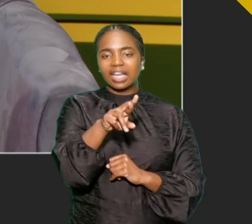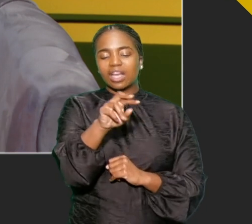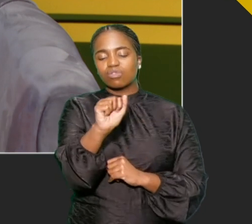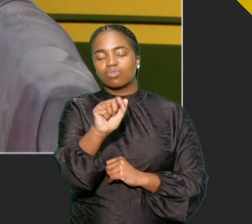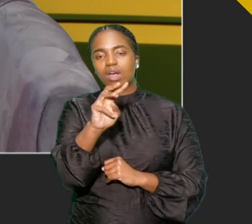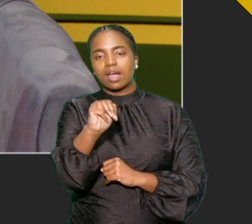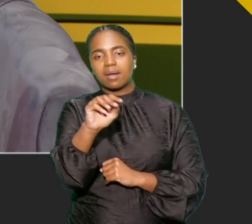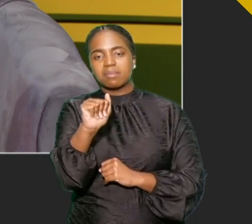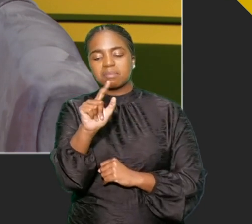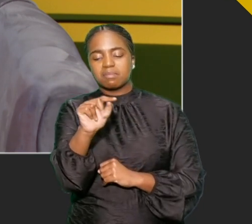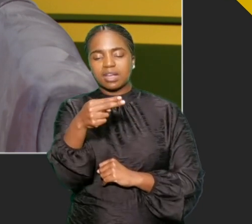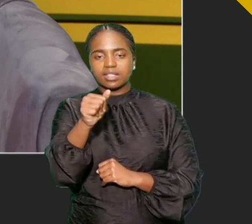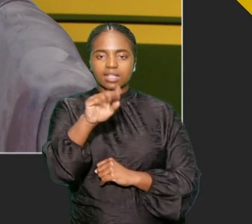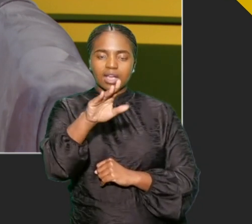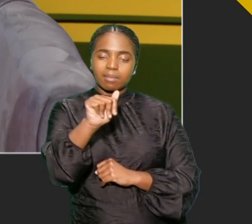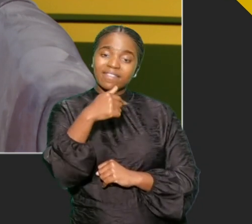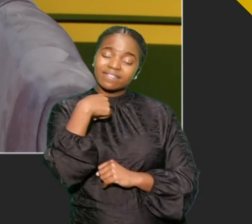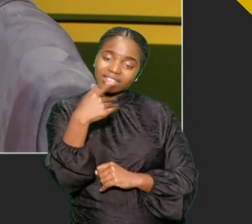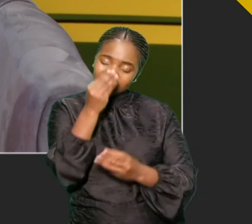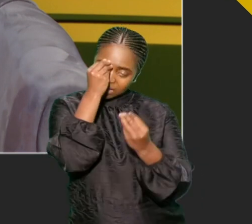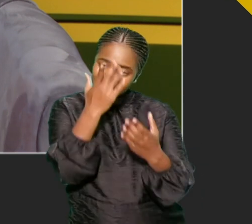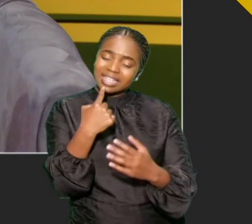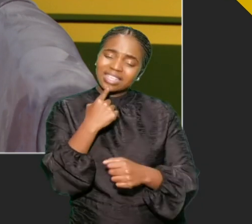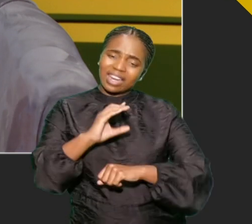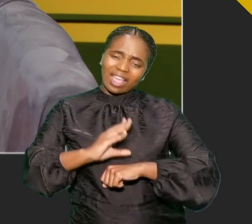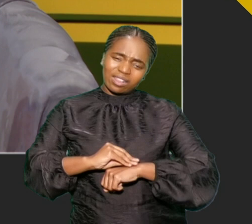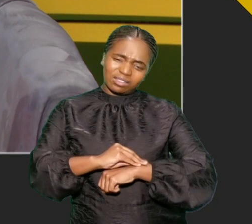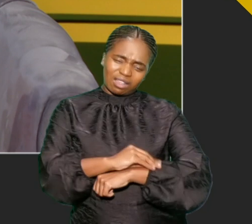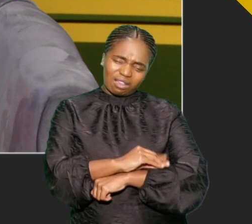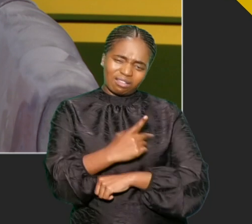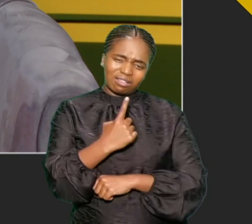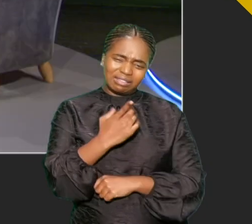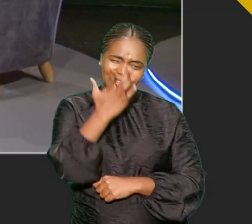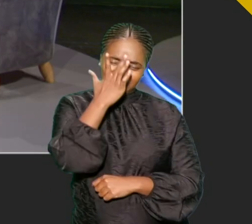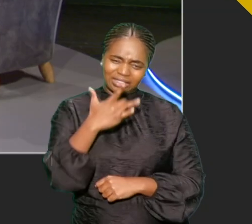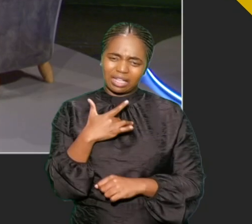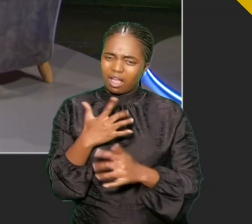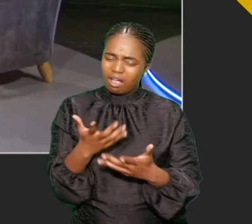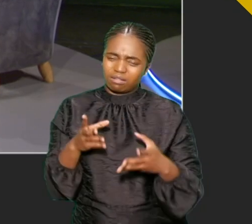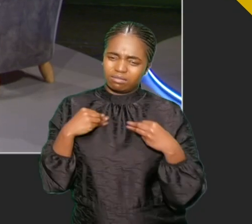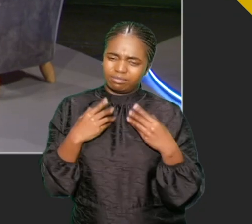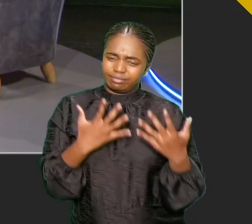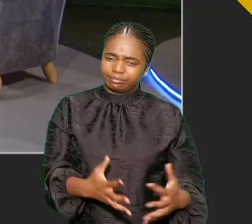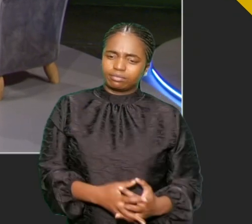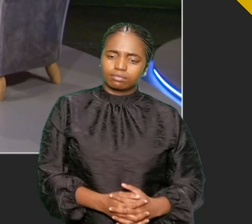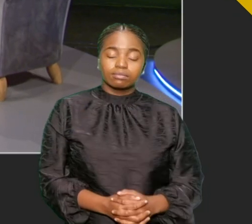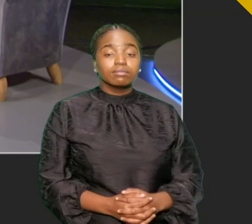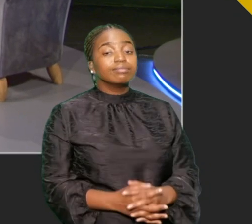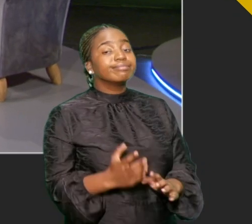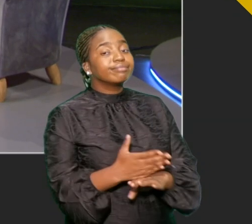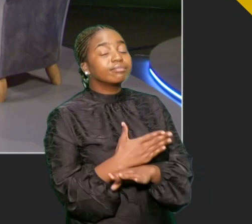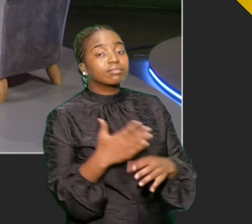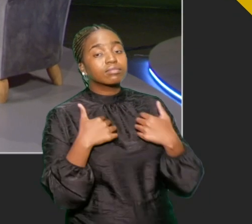Ramathapa, who was told gore, listen, you have cancer. How do you then deal with that situation? And before we even get